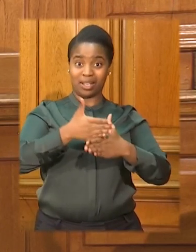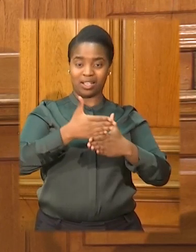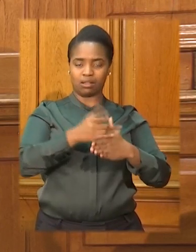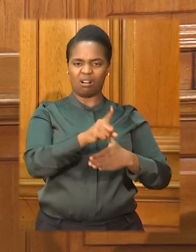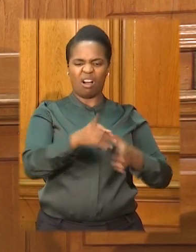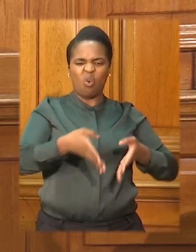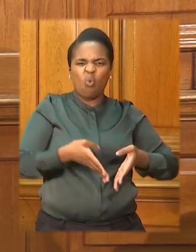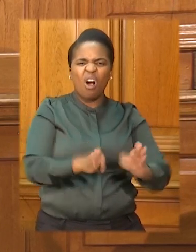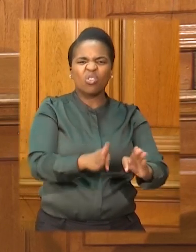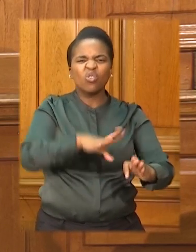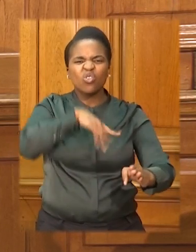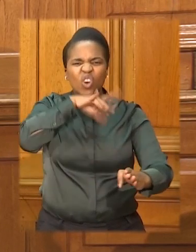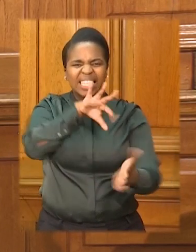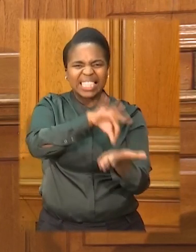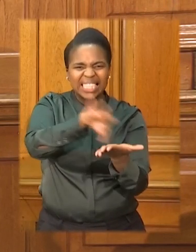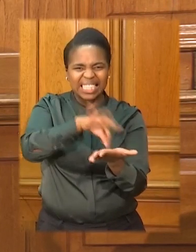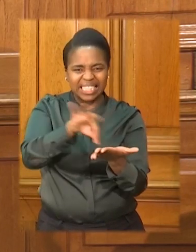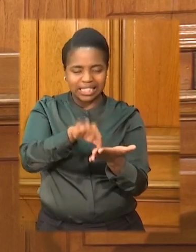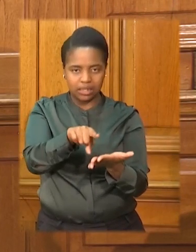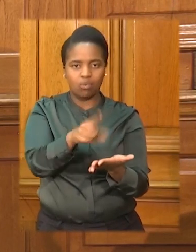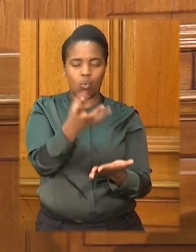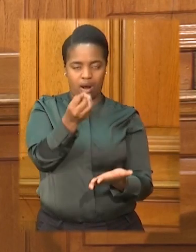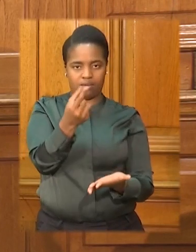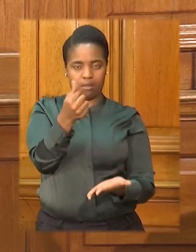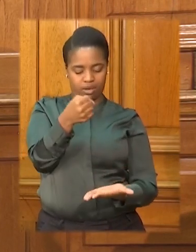the environmental sector.